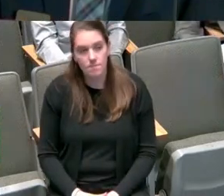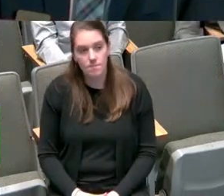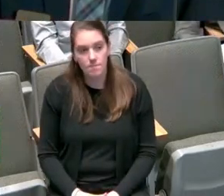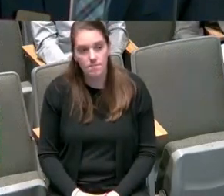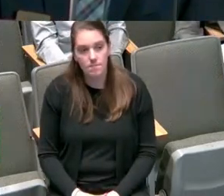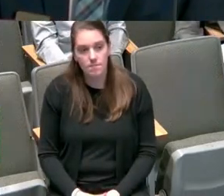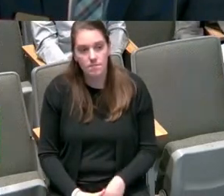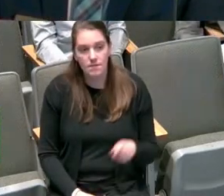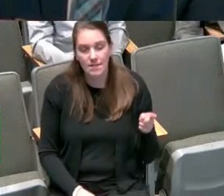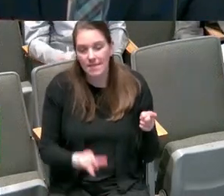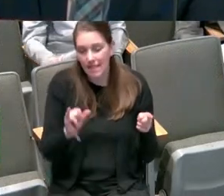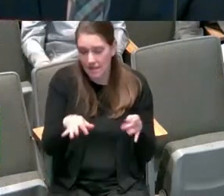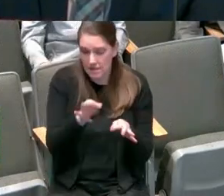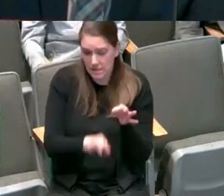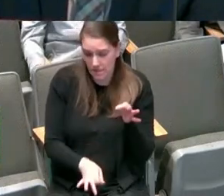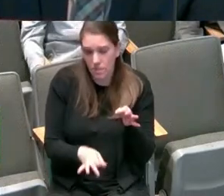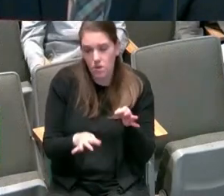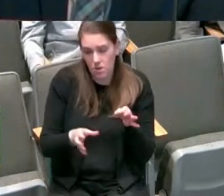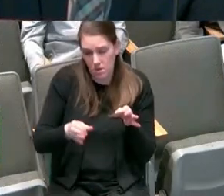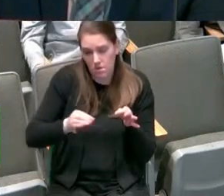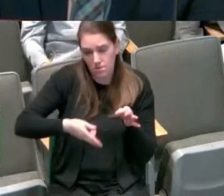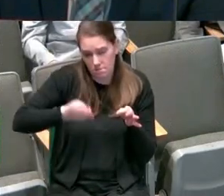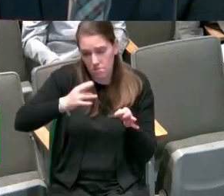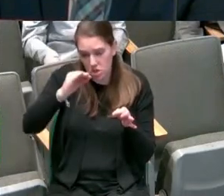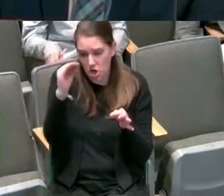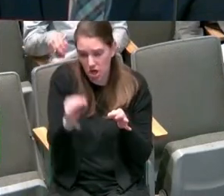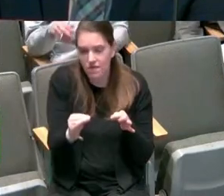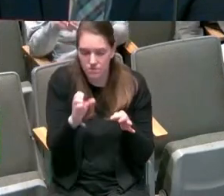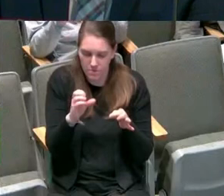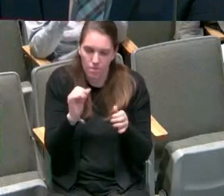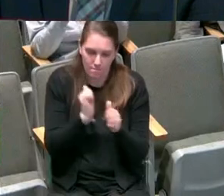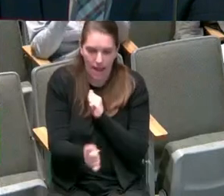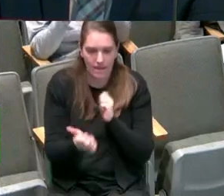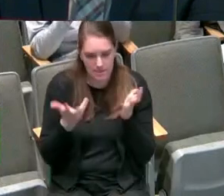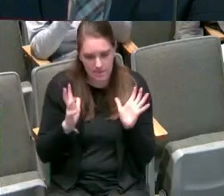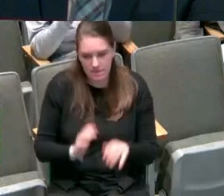that was a simple majority so it passes